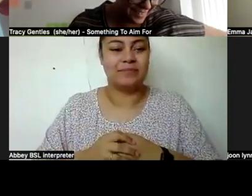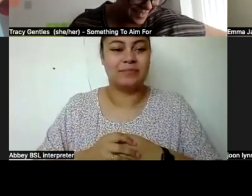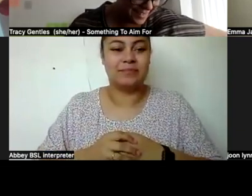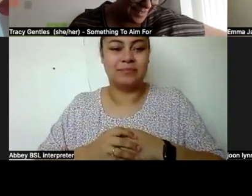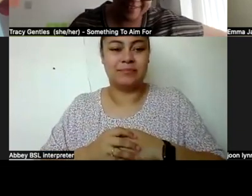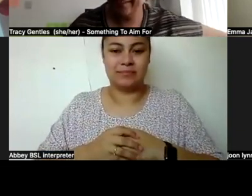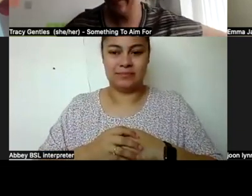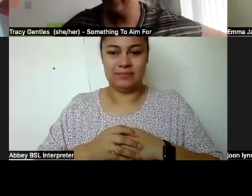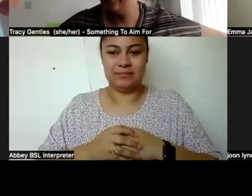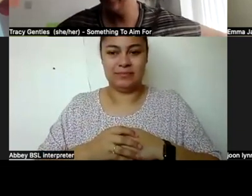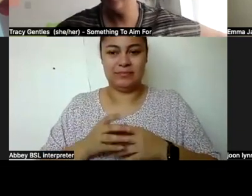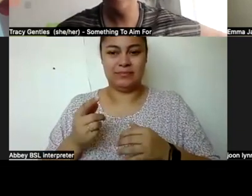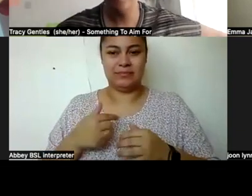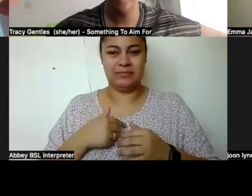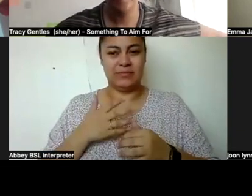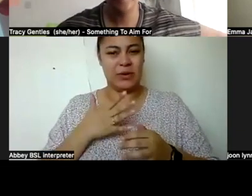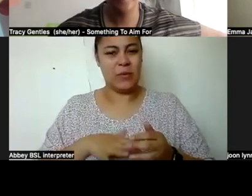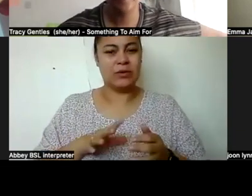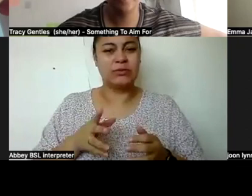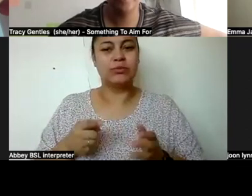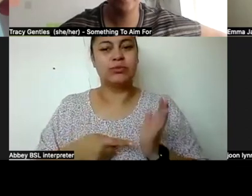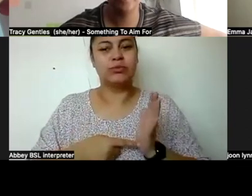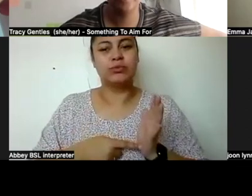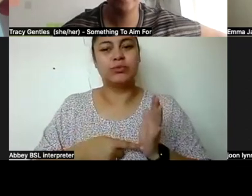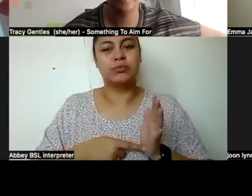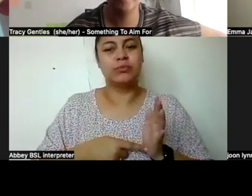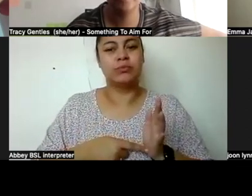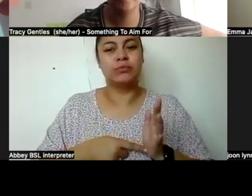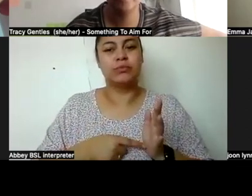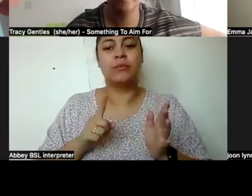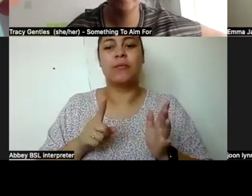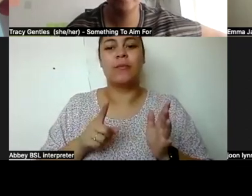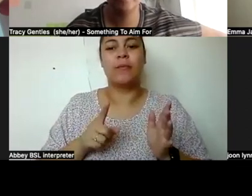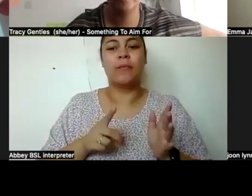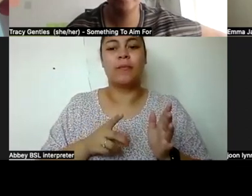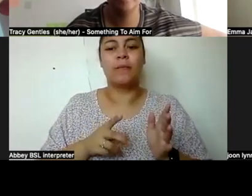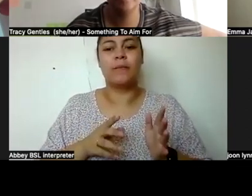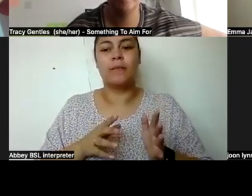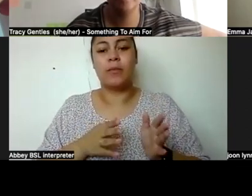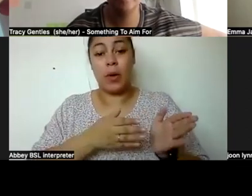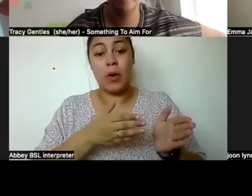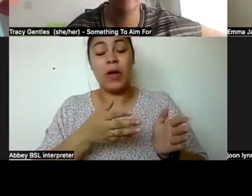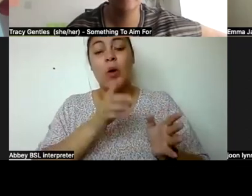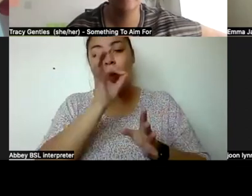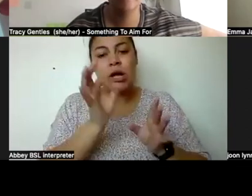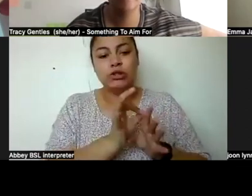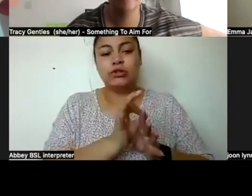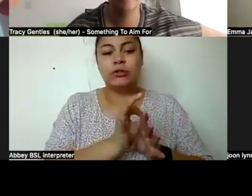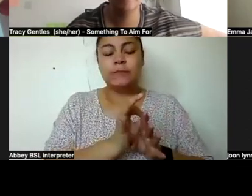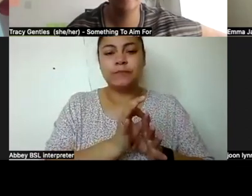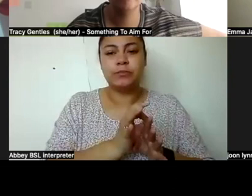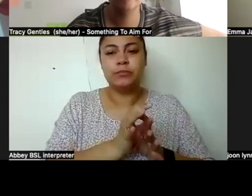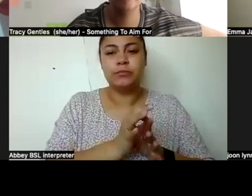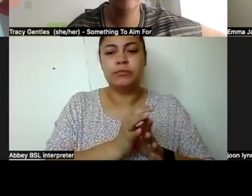And then I just wanted to just touch on that question of that has come out as a tension in